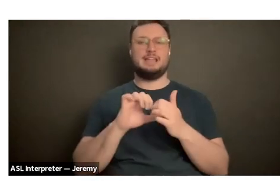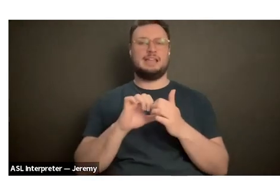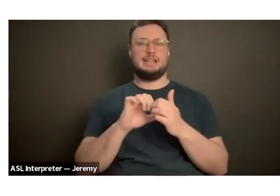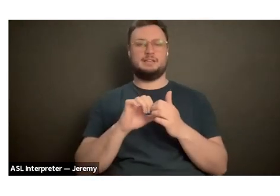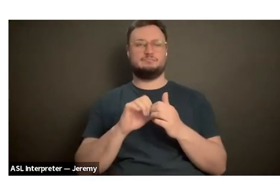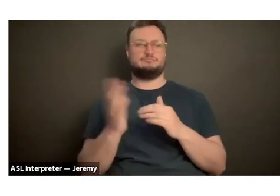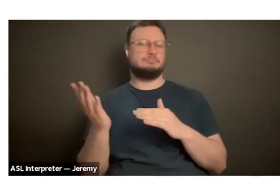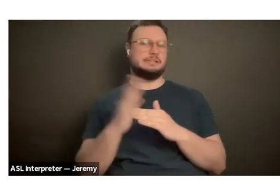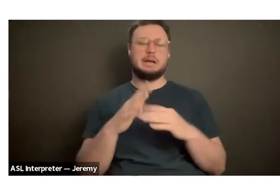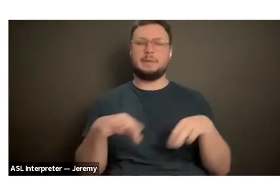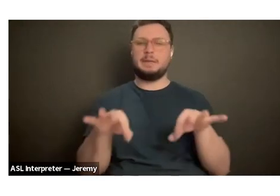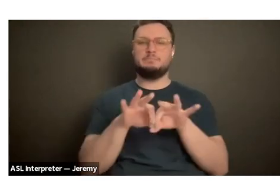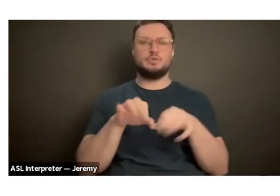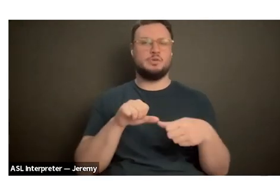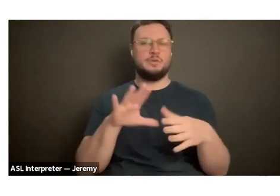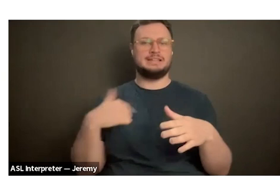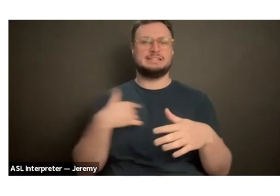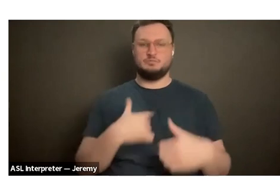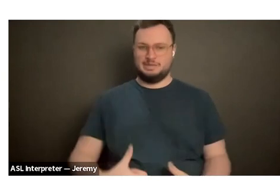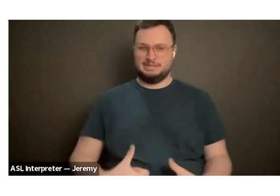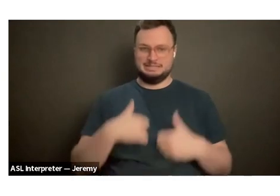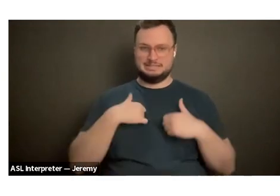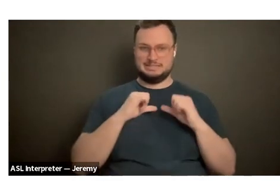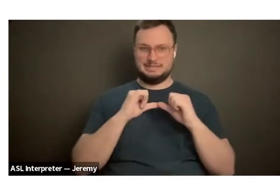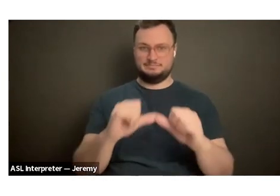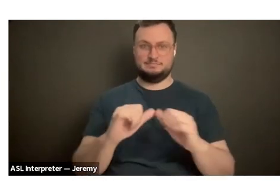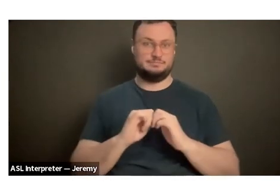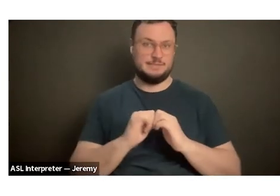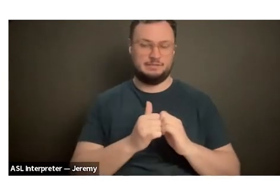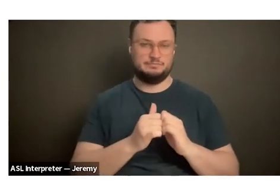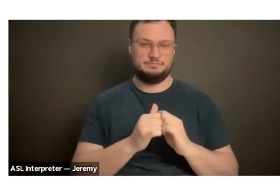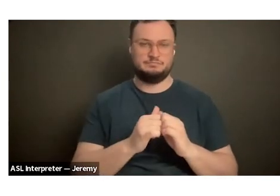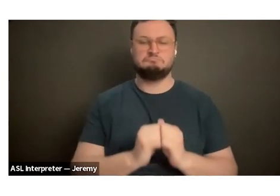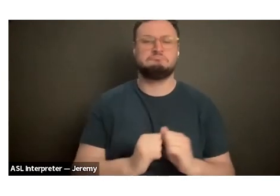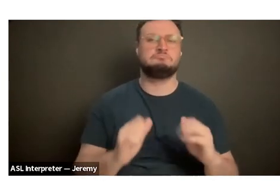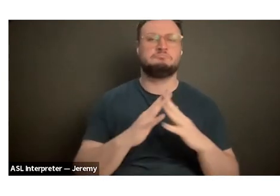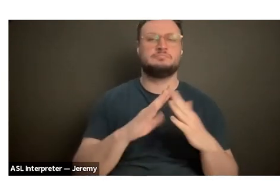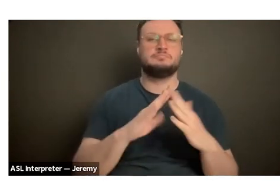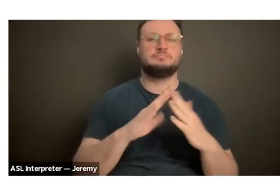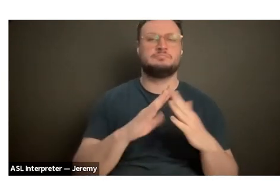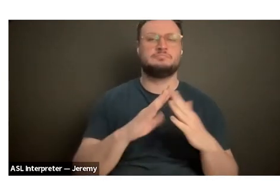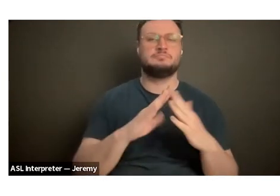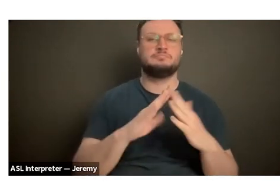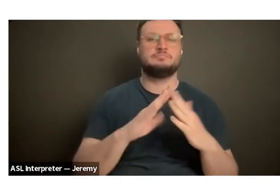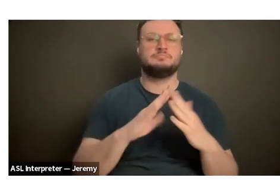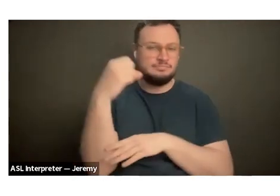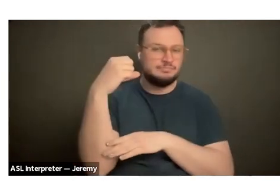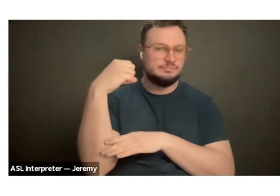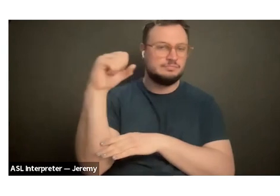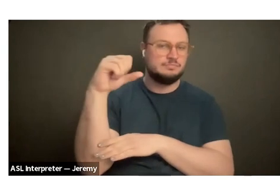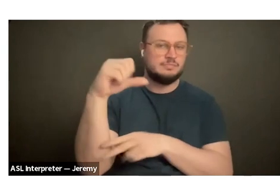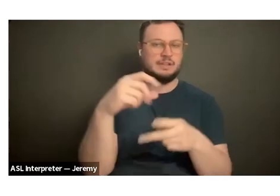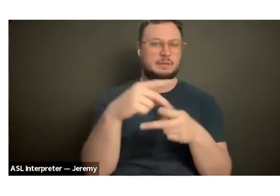we sustain ourselves is by building communities of resistance, places where we